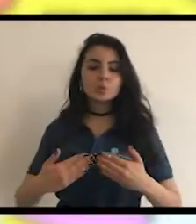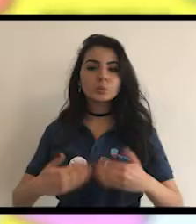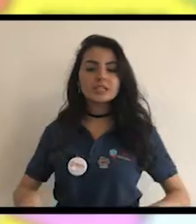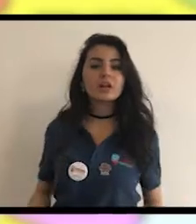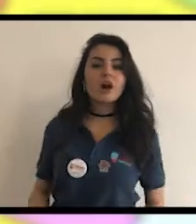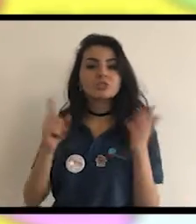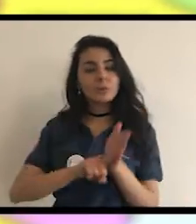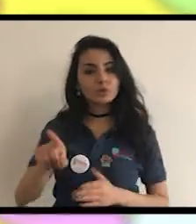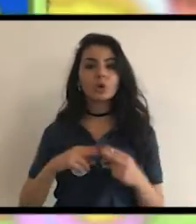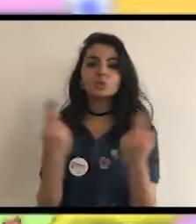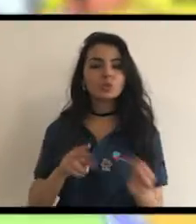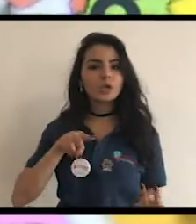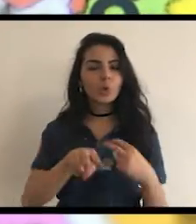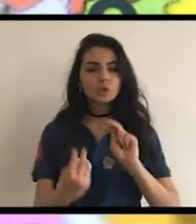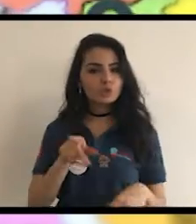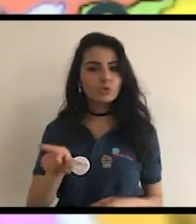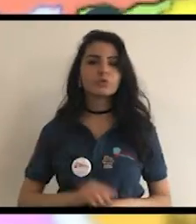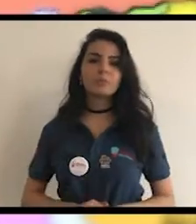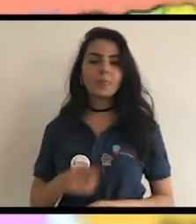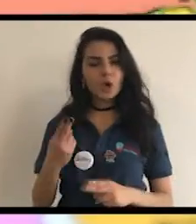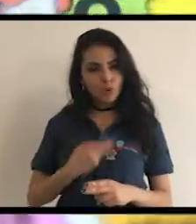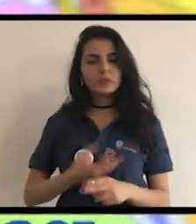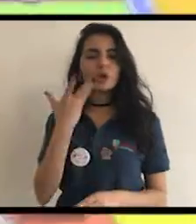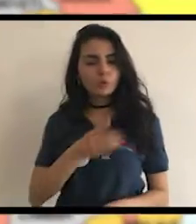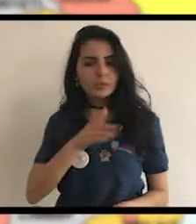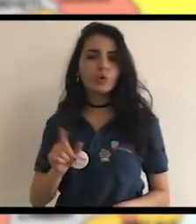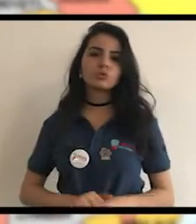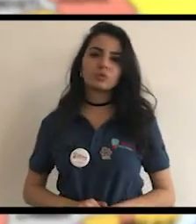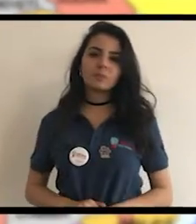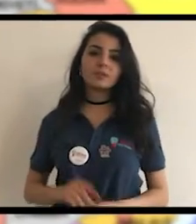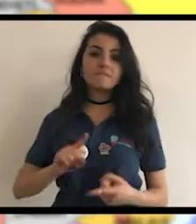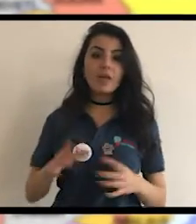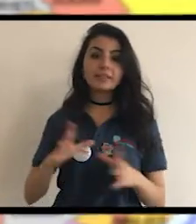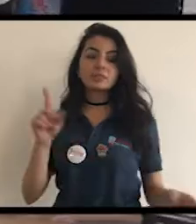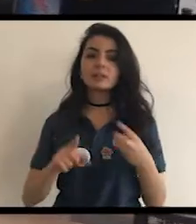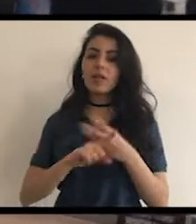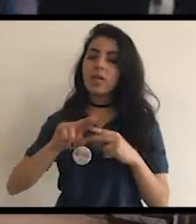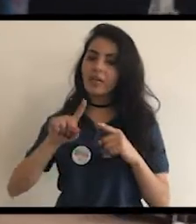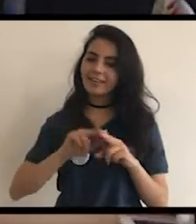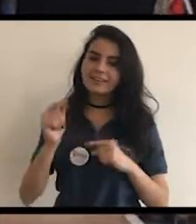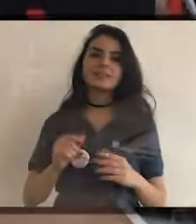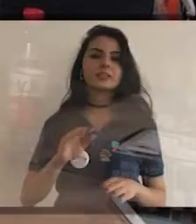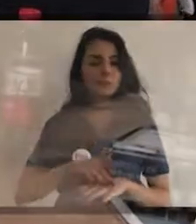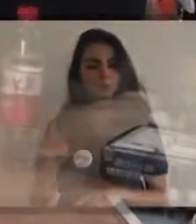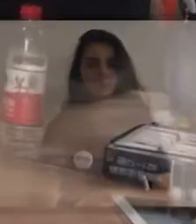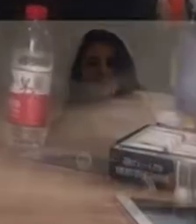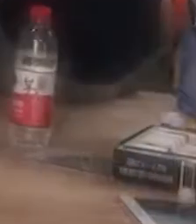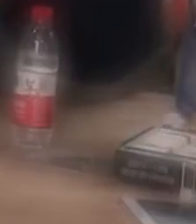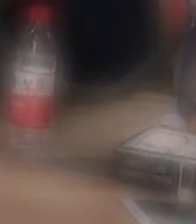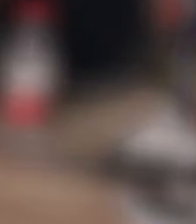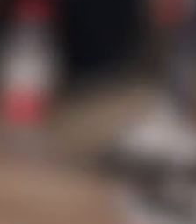succeed to overcome all borders and reaches the world, become a role model, and make a broader